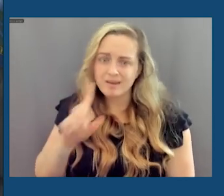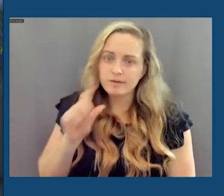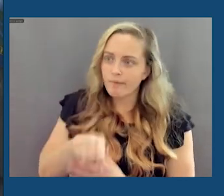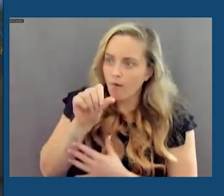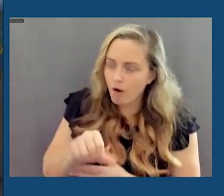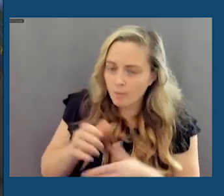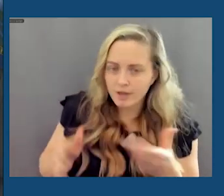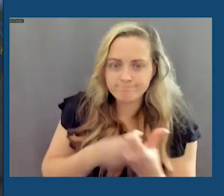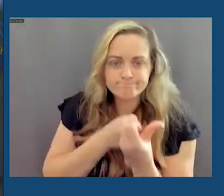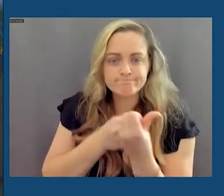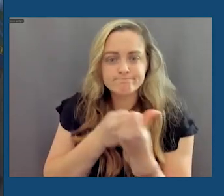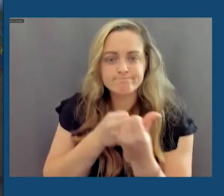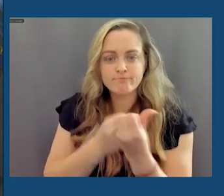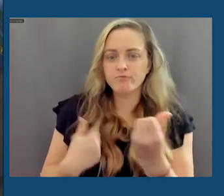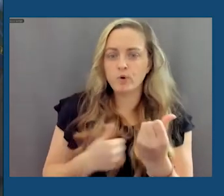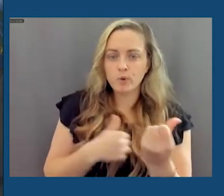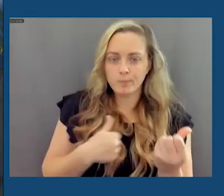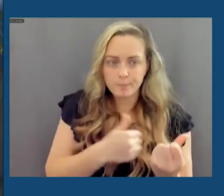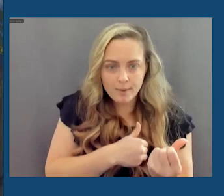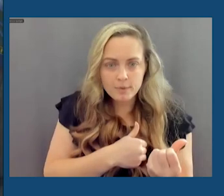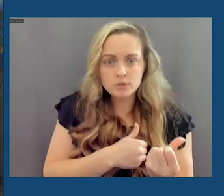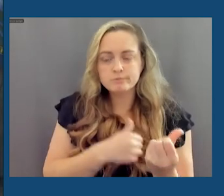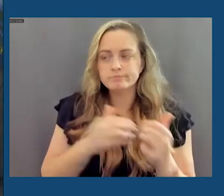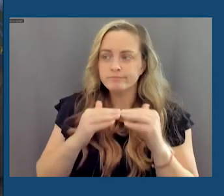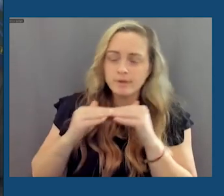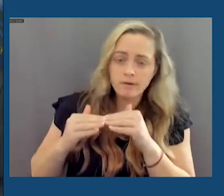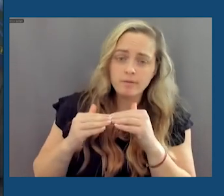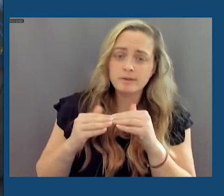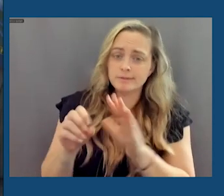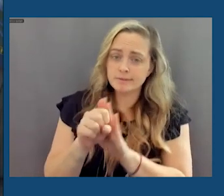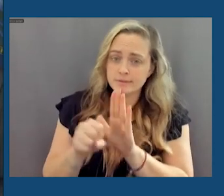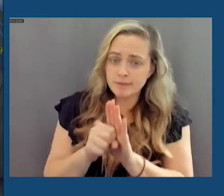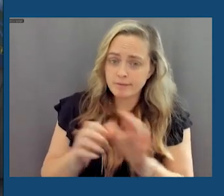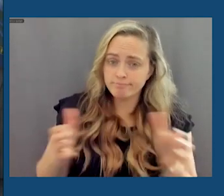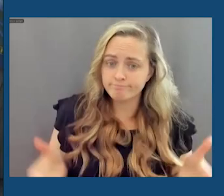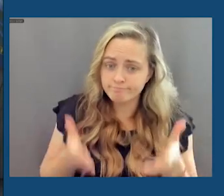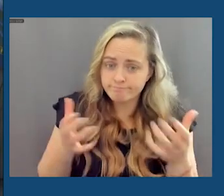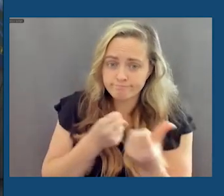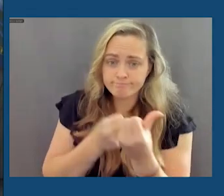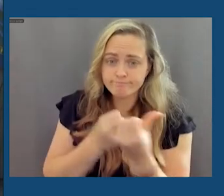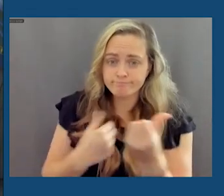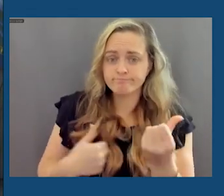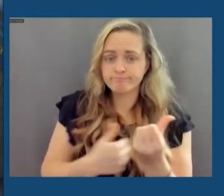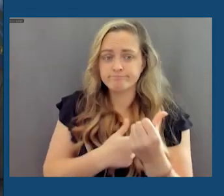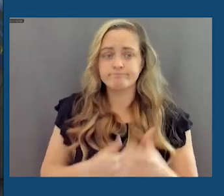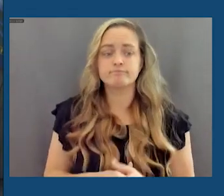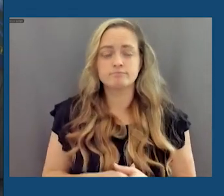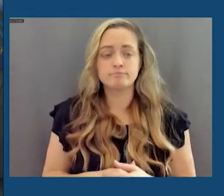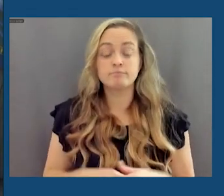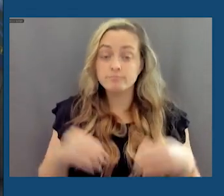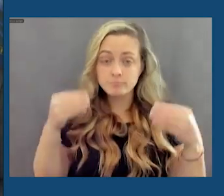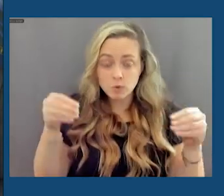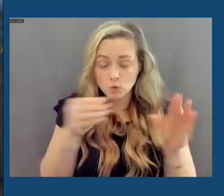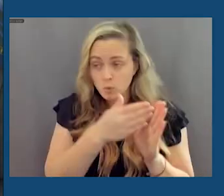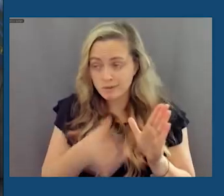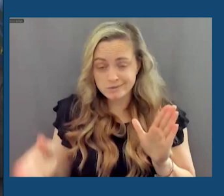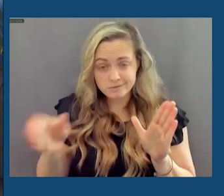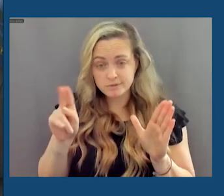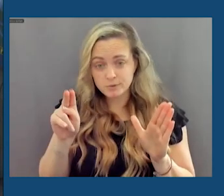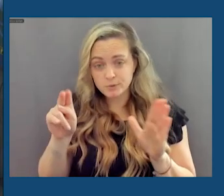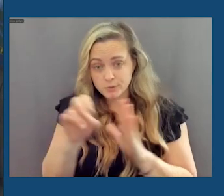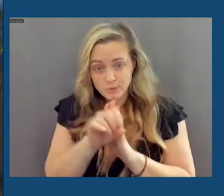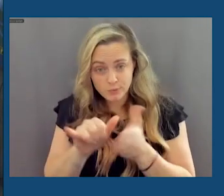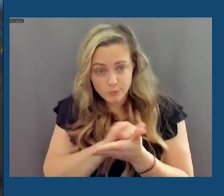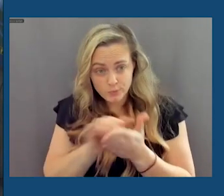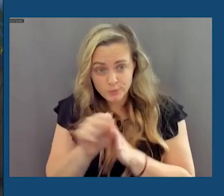for our coalition members amongst their colleagues in the State Assembly and the Senate. Stores across New York State lost